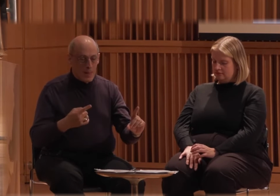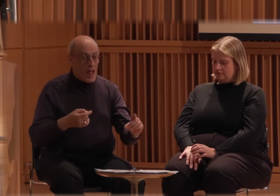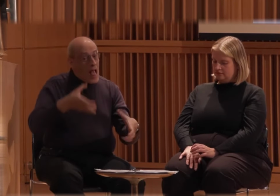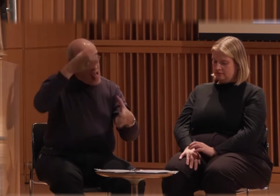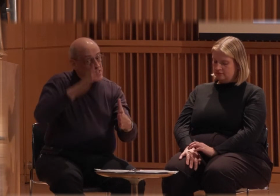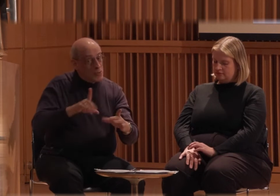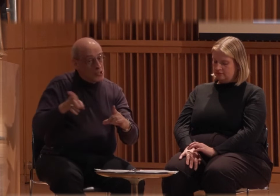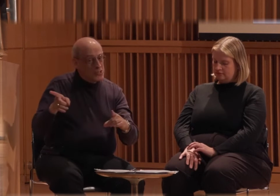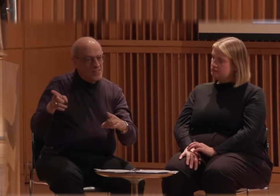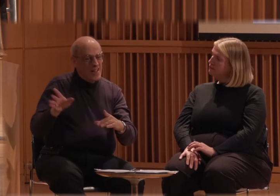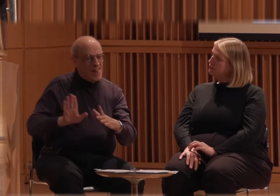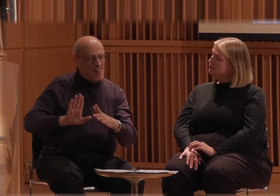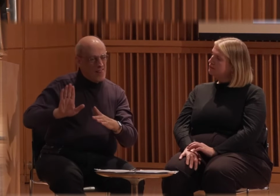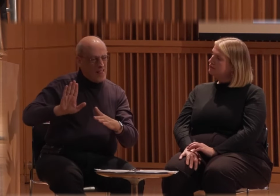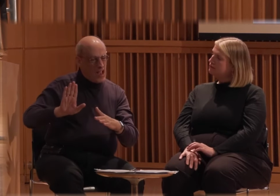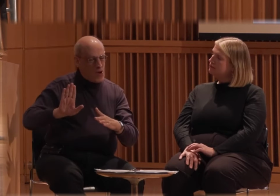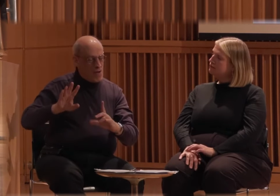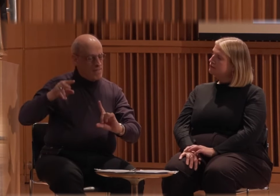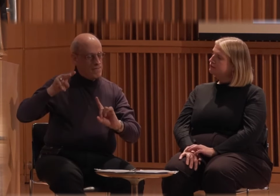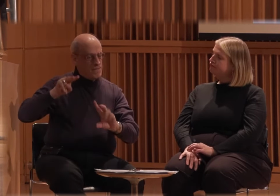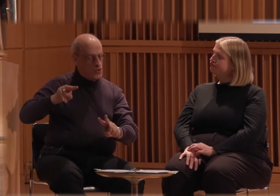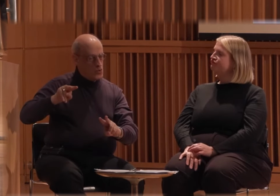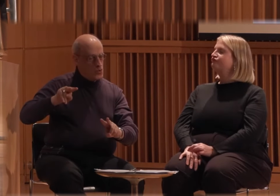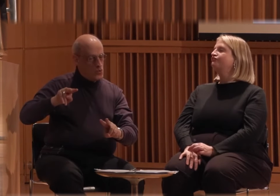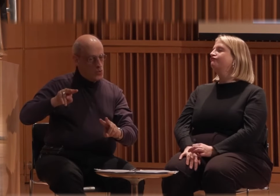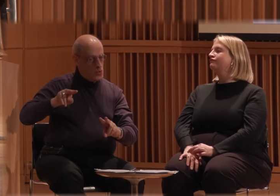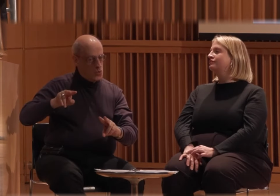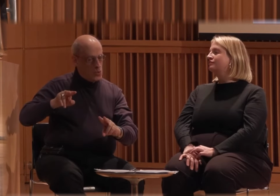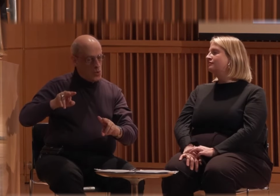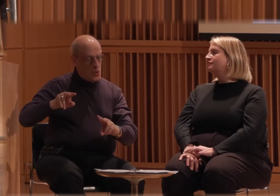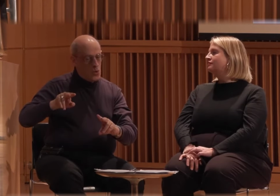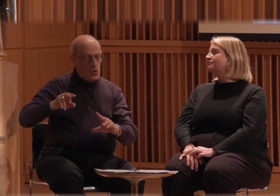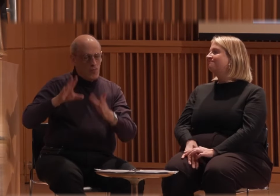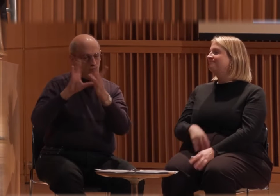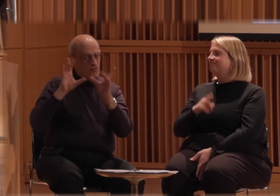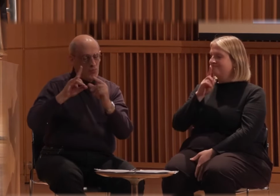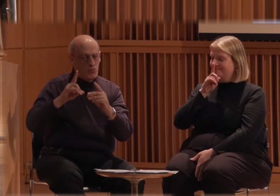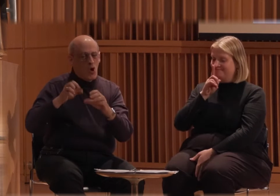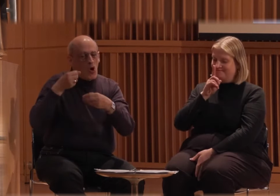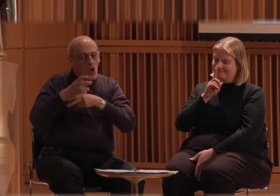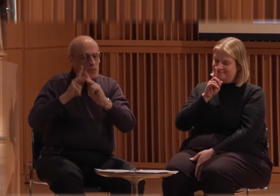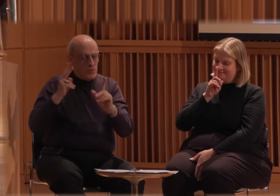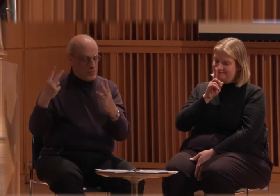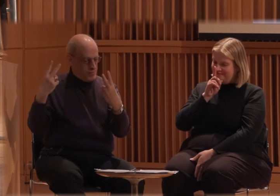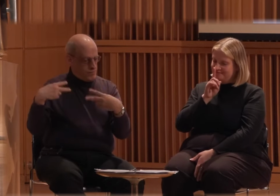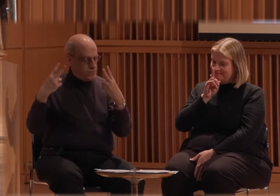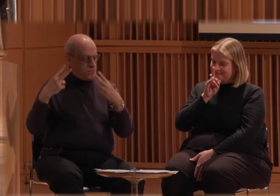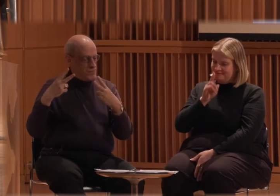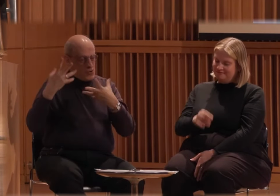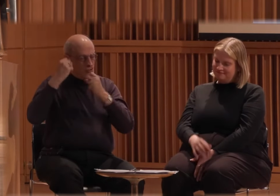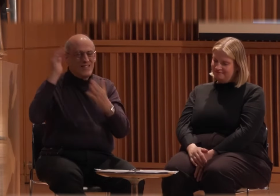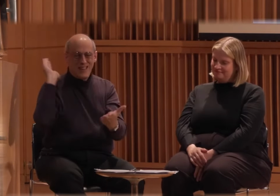experts often develop a posture that reduces faith in them. So he says there are some things public experts can